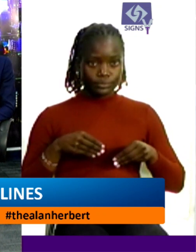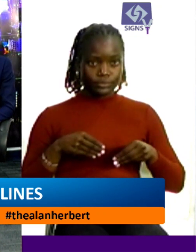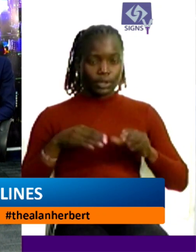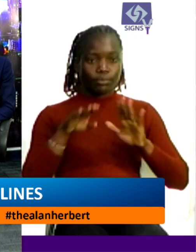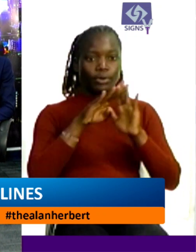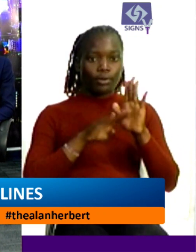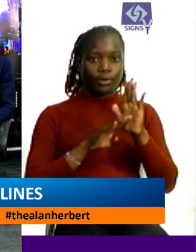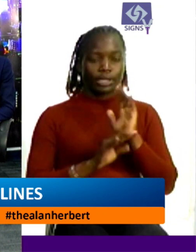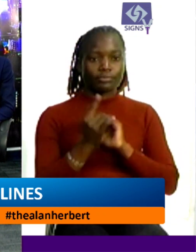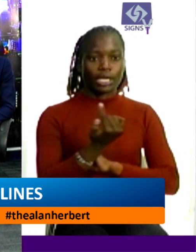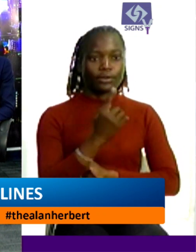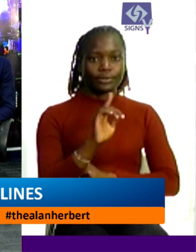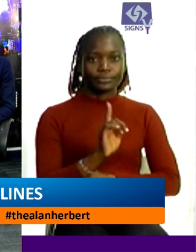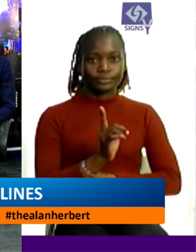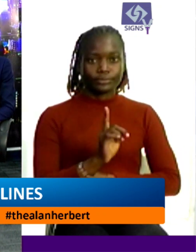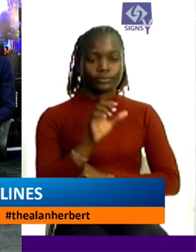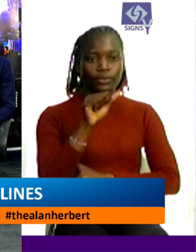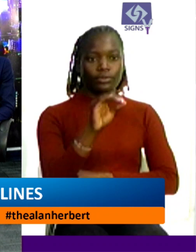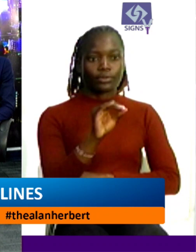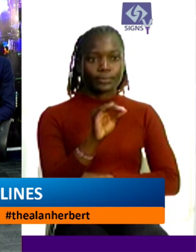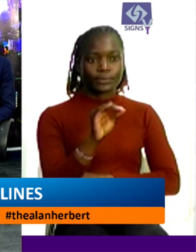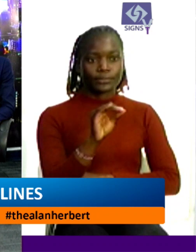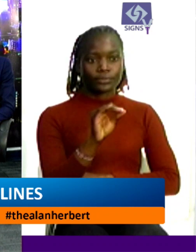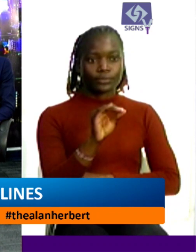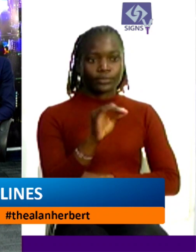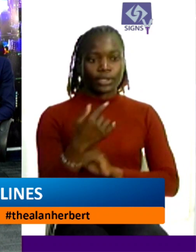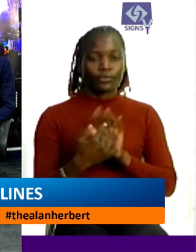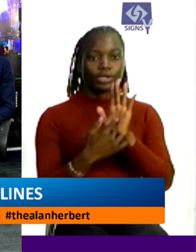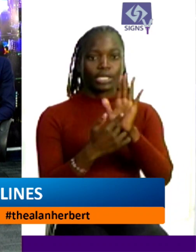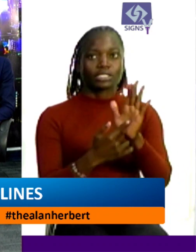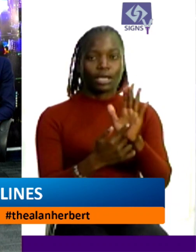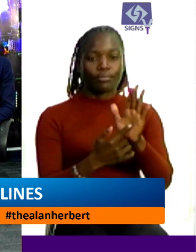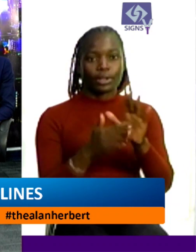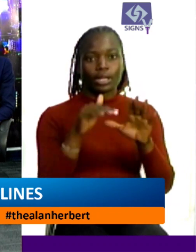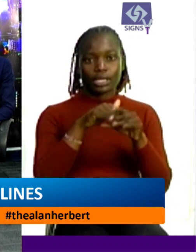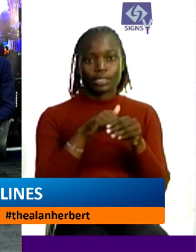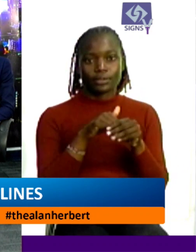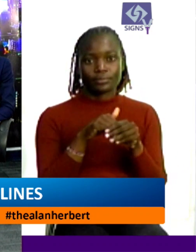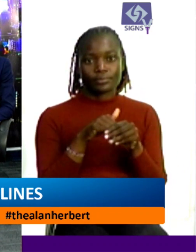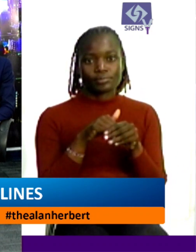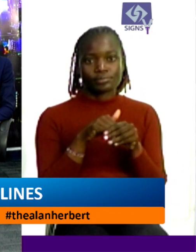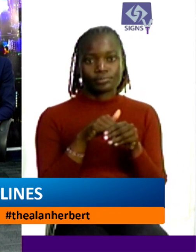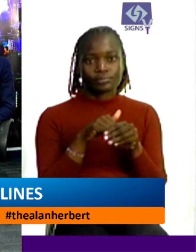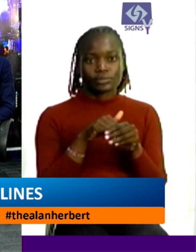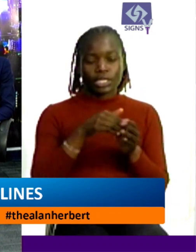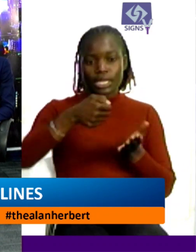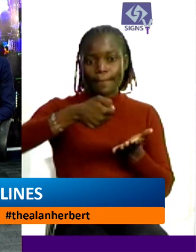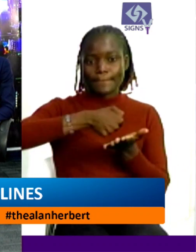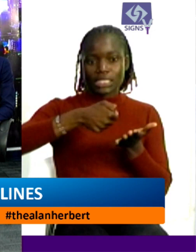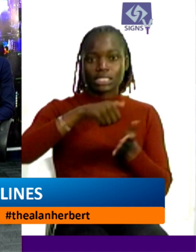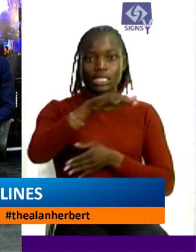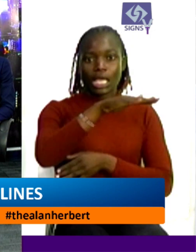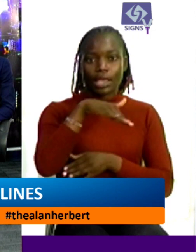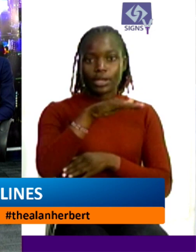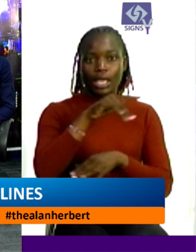programs alone. So, for example, in the budget area, when